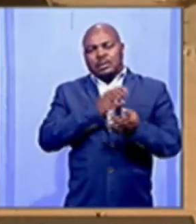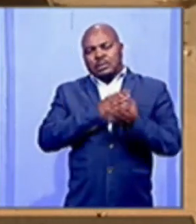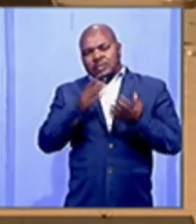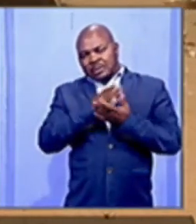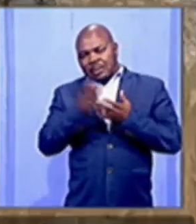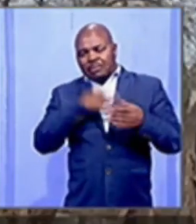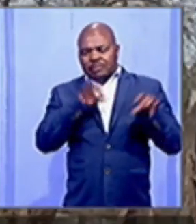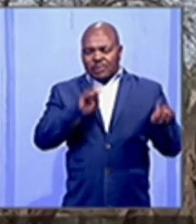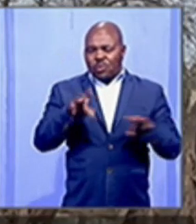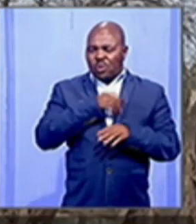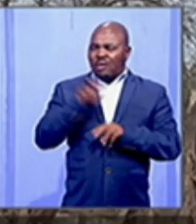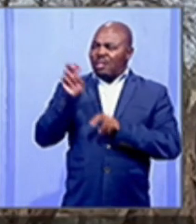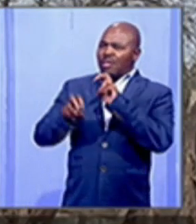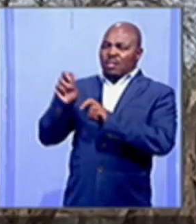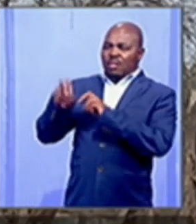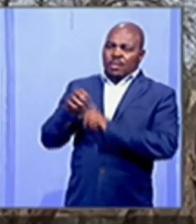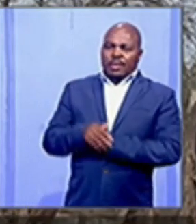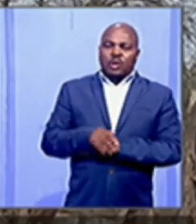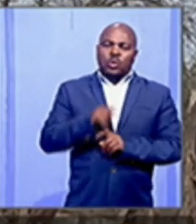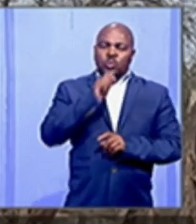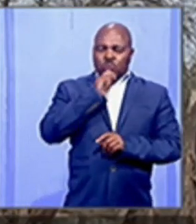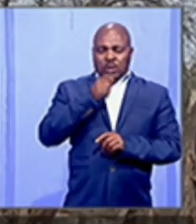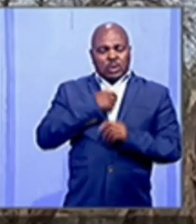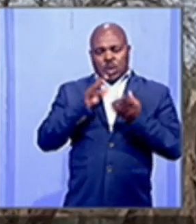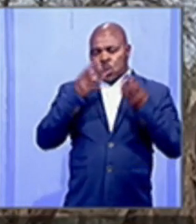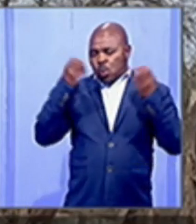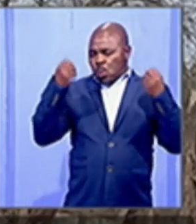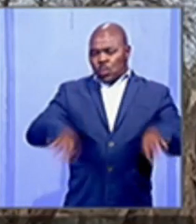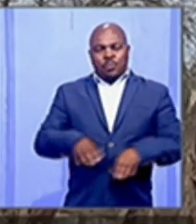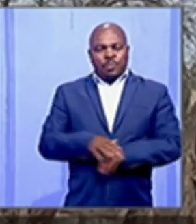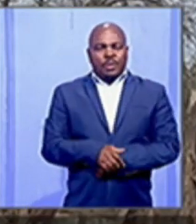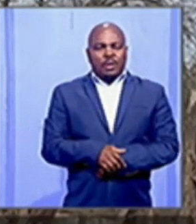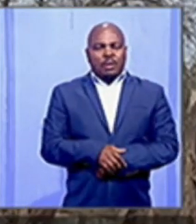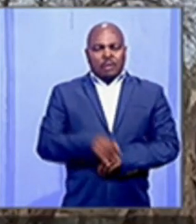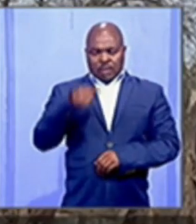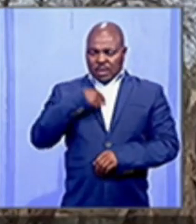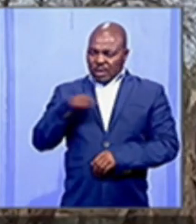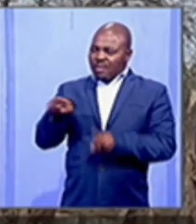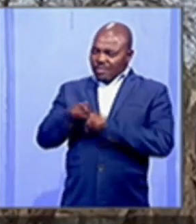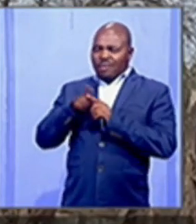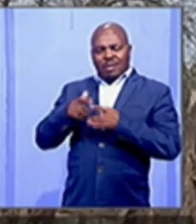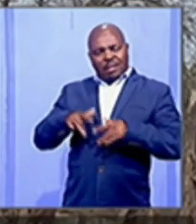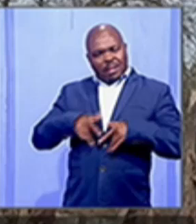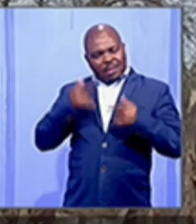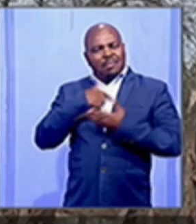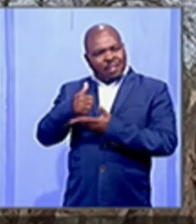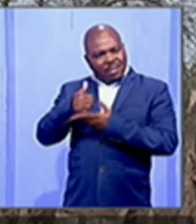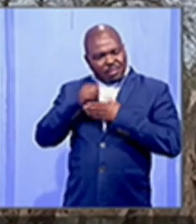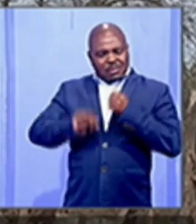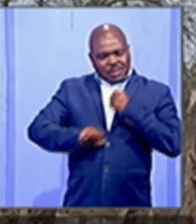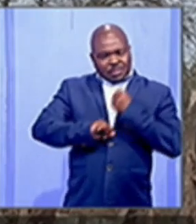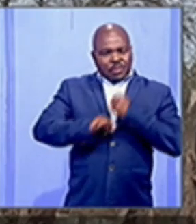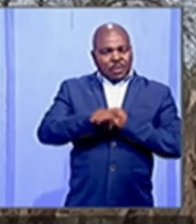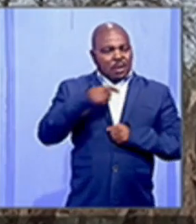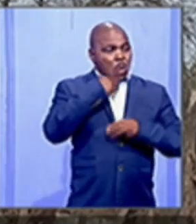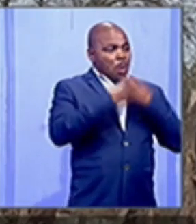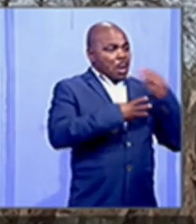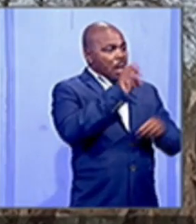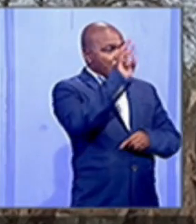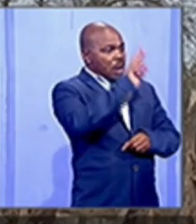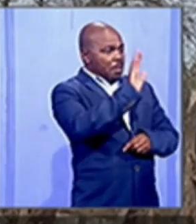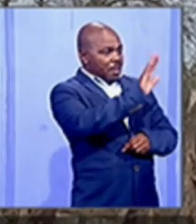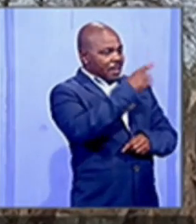jwa leruo. Tota ke senyegetswe leruo le ke itsang gore ke iphedisa ka lone e ne a re ke bereka ke le kwa Rustenburg ke